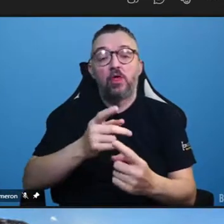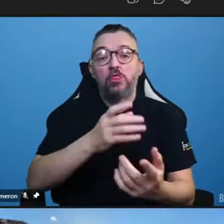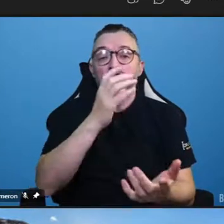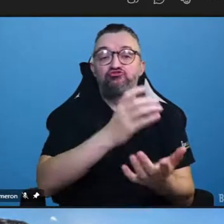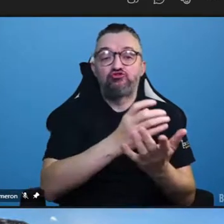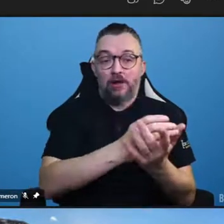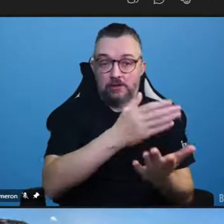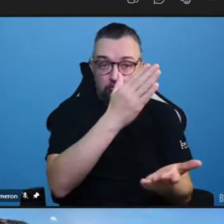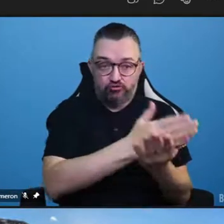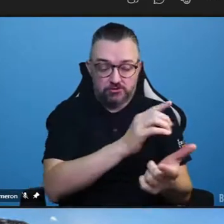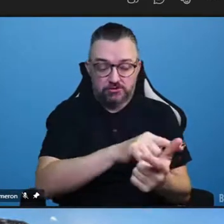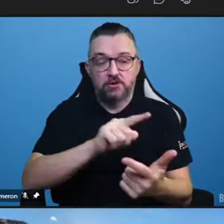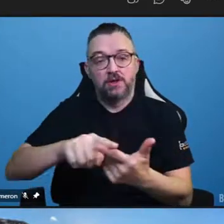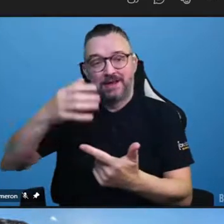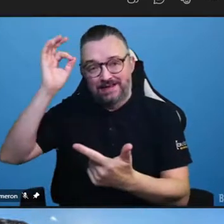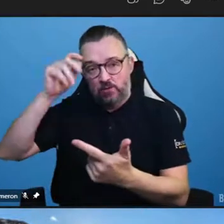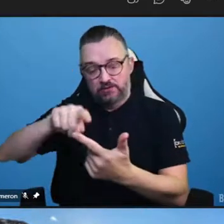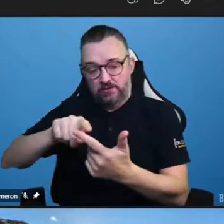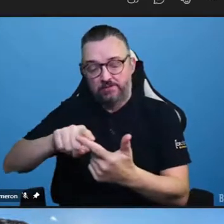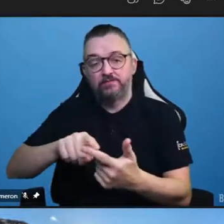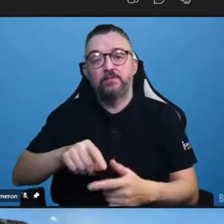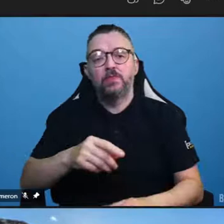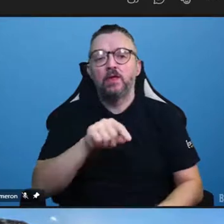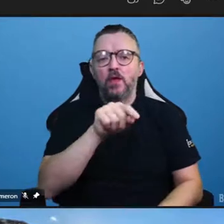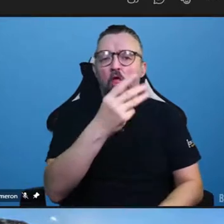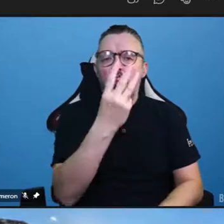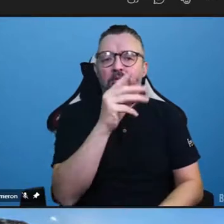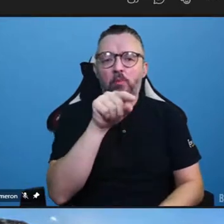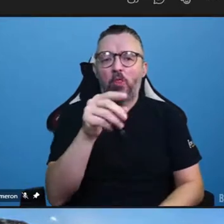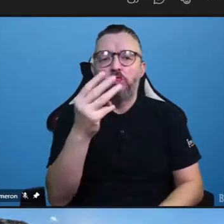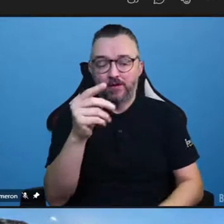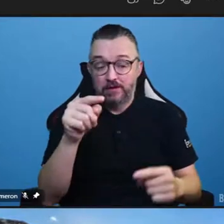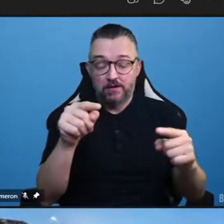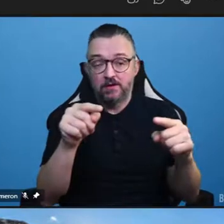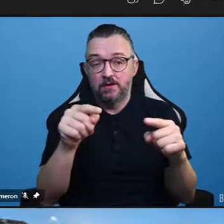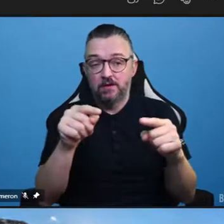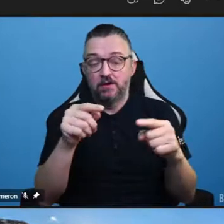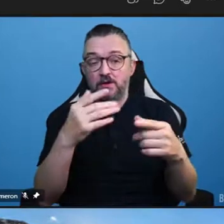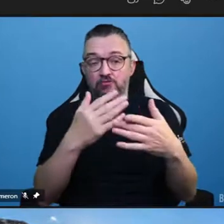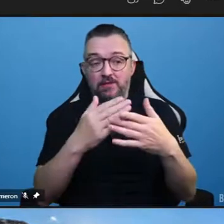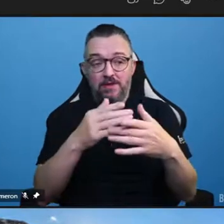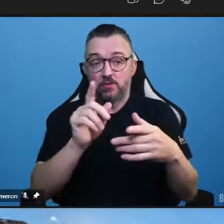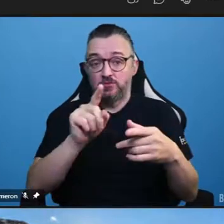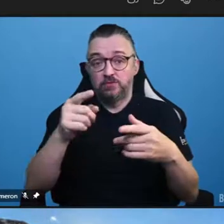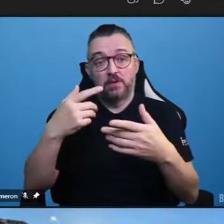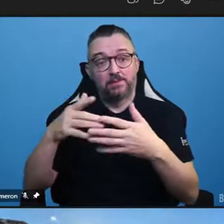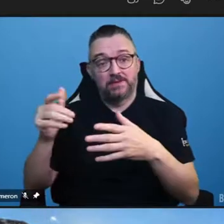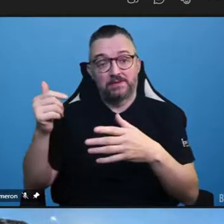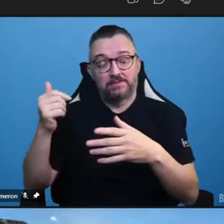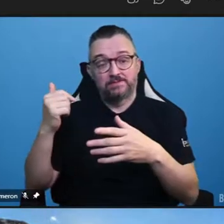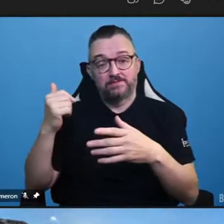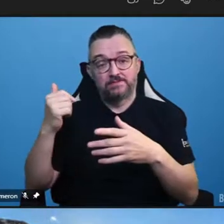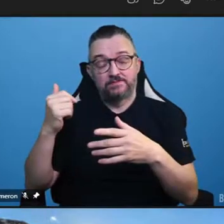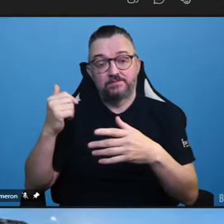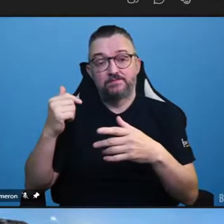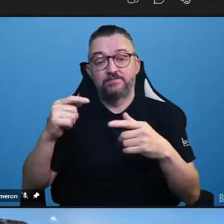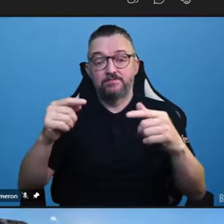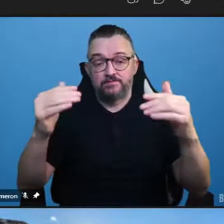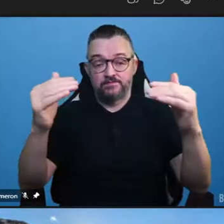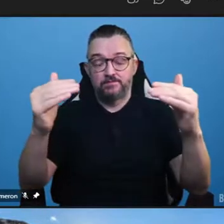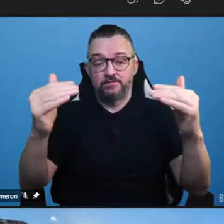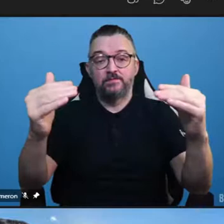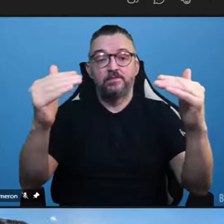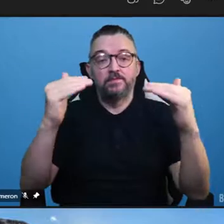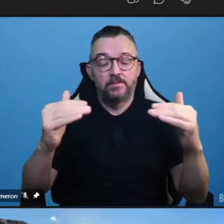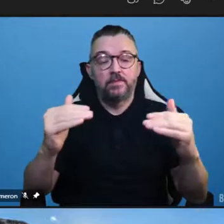trusts. So at 3.3, it picks up straight off from the paper that you just heard from Audit Scotland. And then at 3.4, it